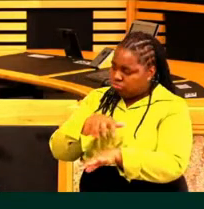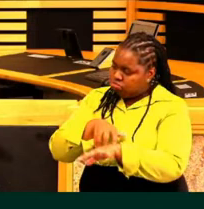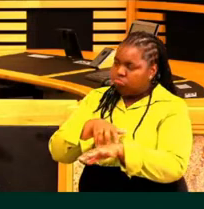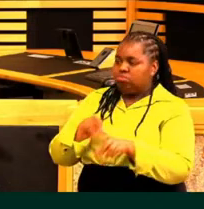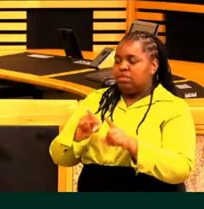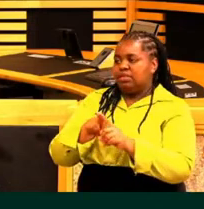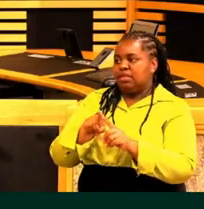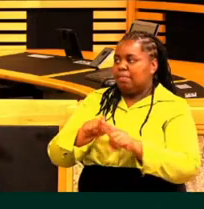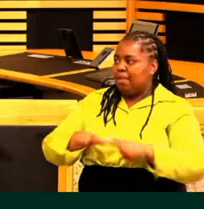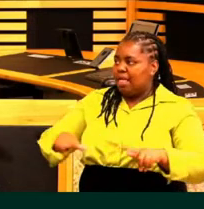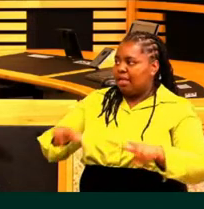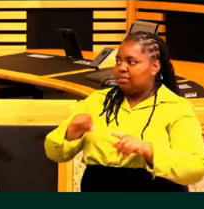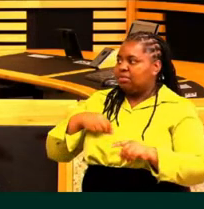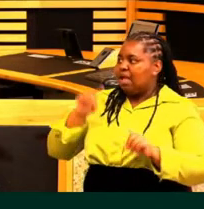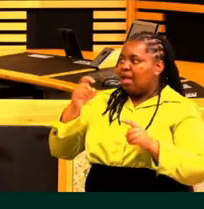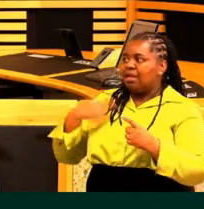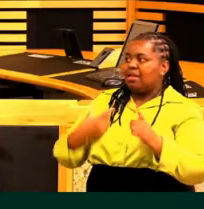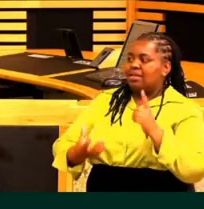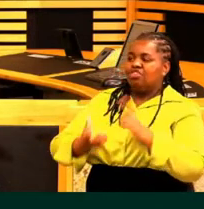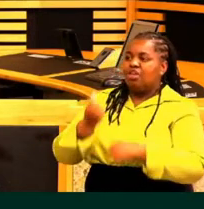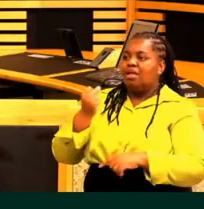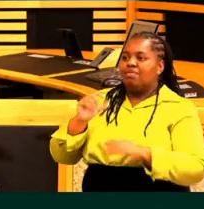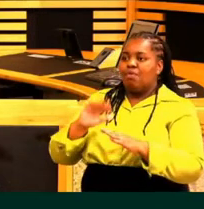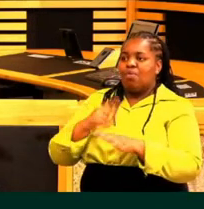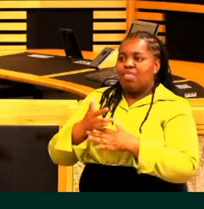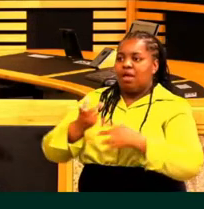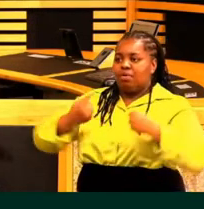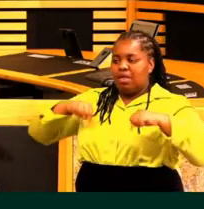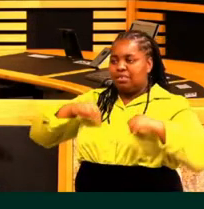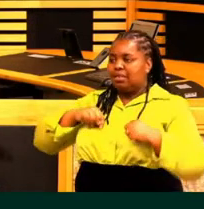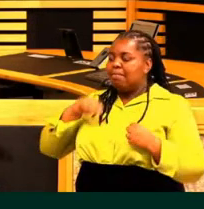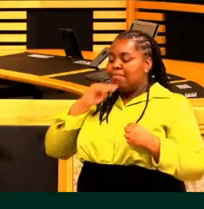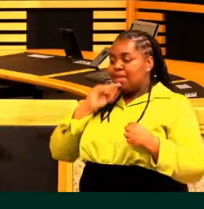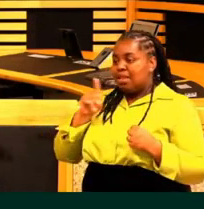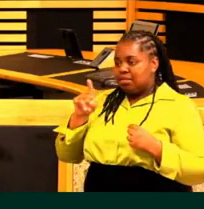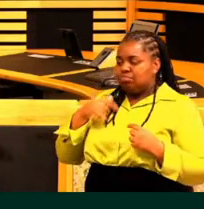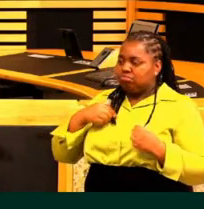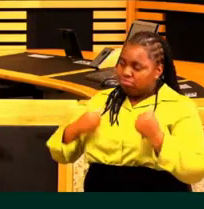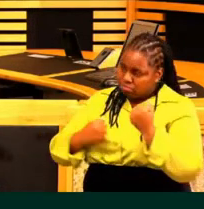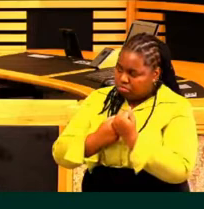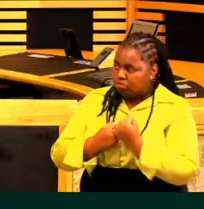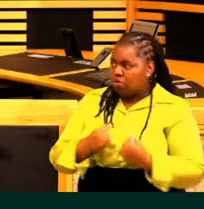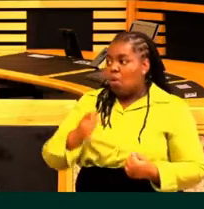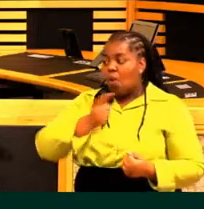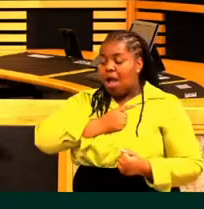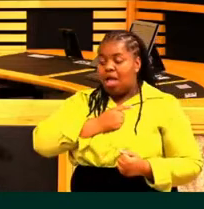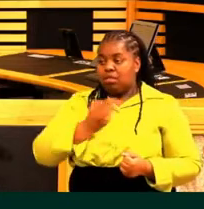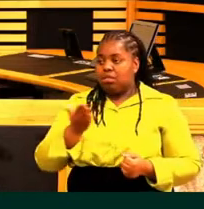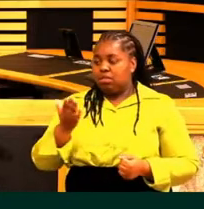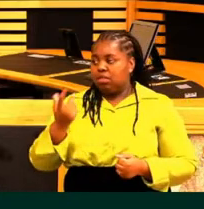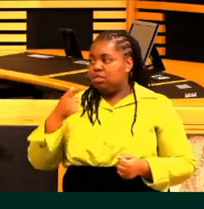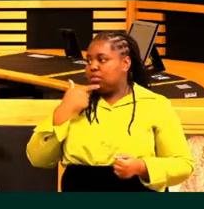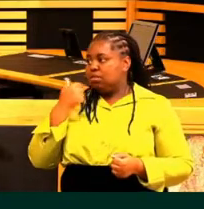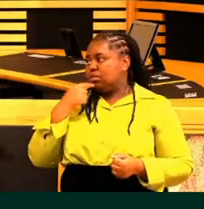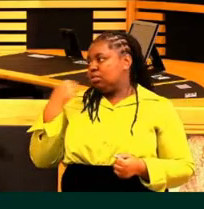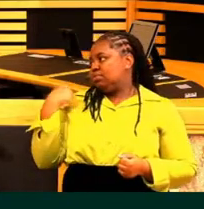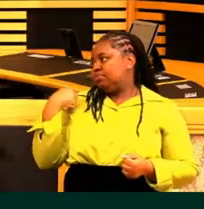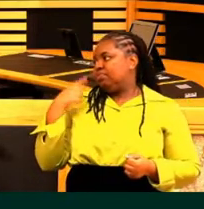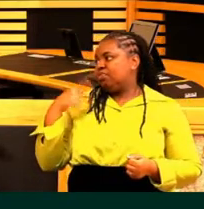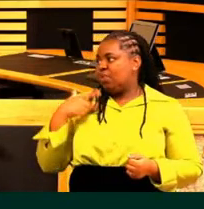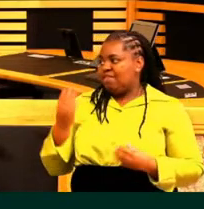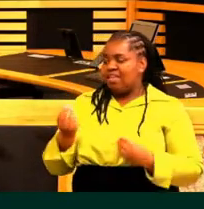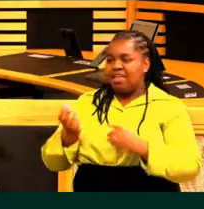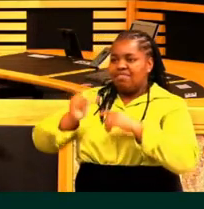City Power cannot be achieved without us because recently we have an investment